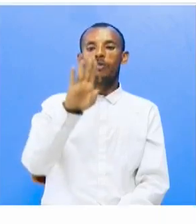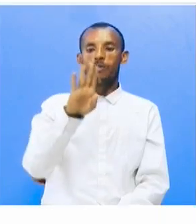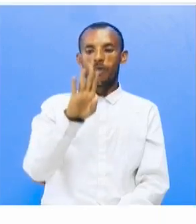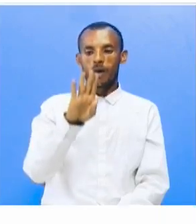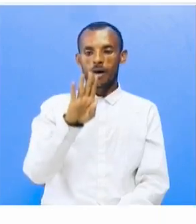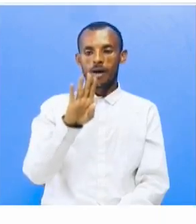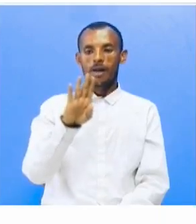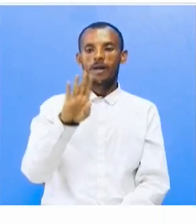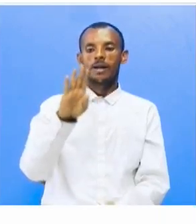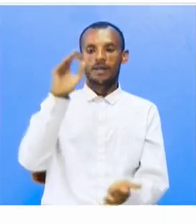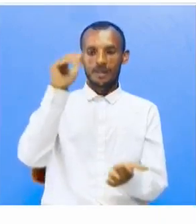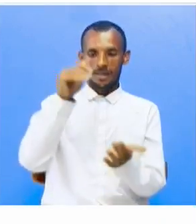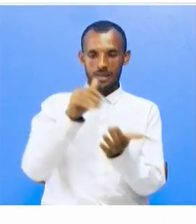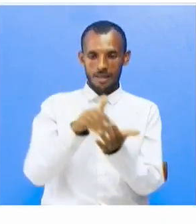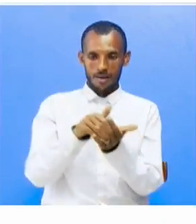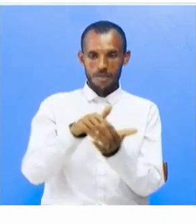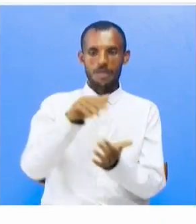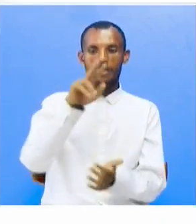4,200